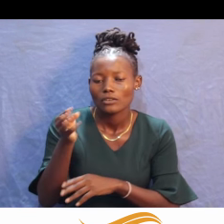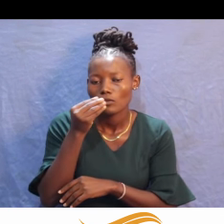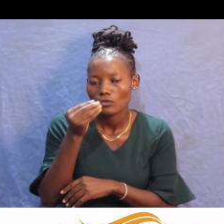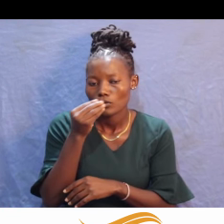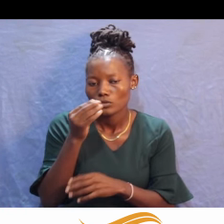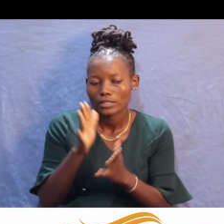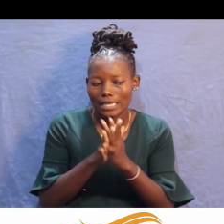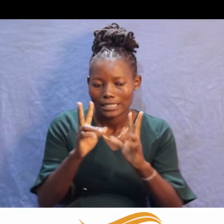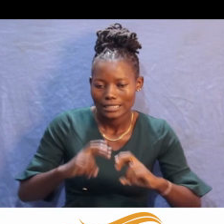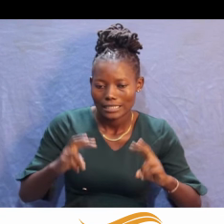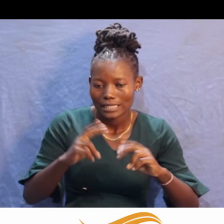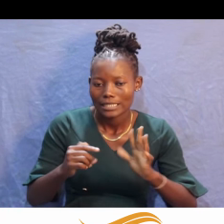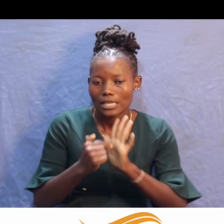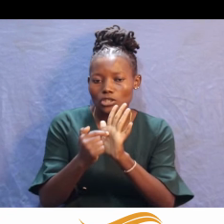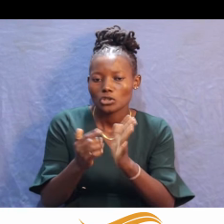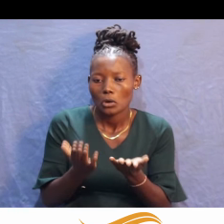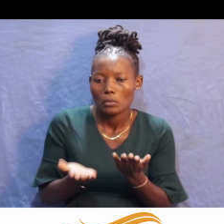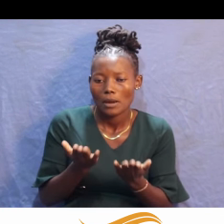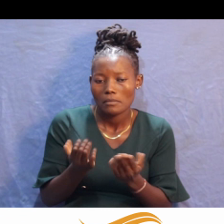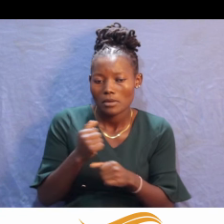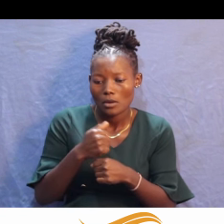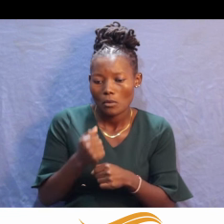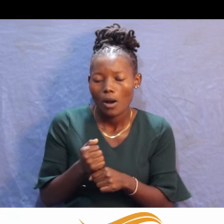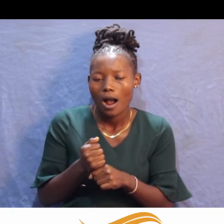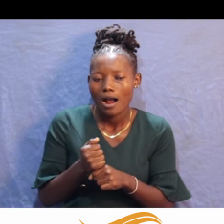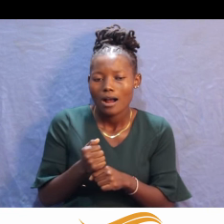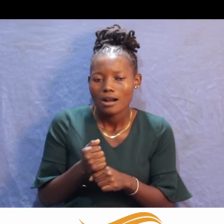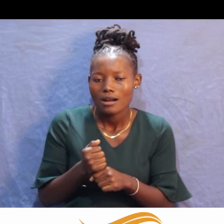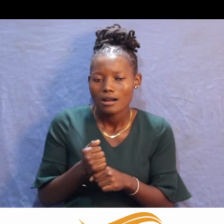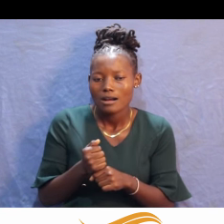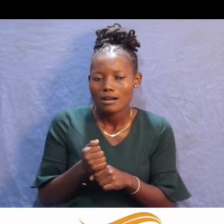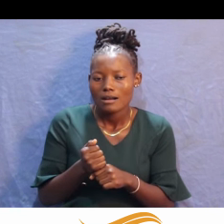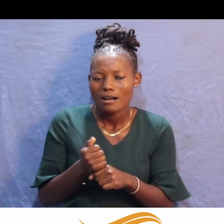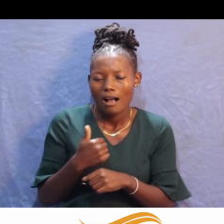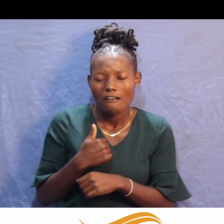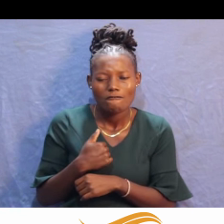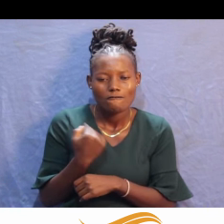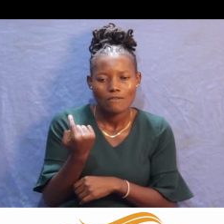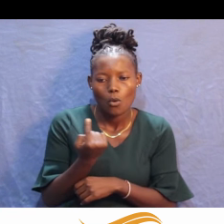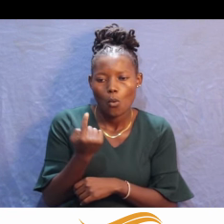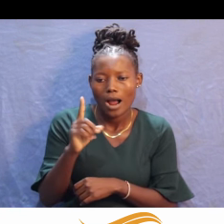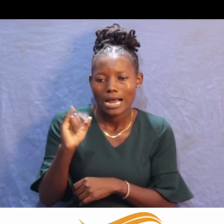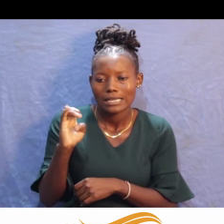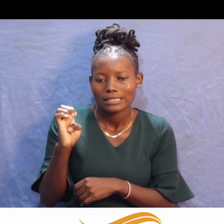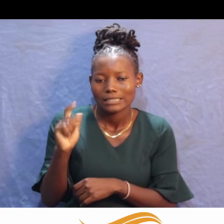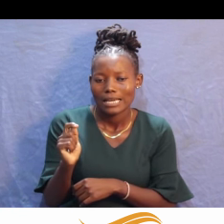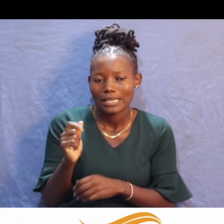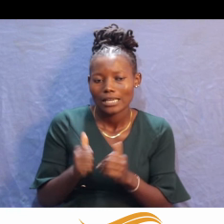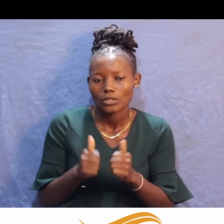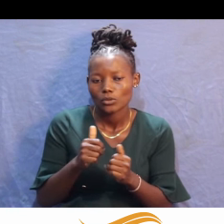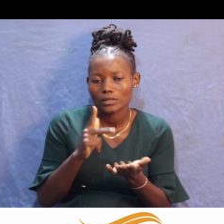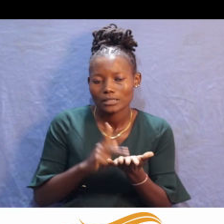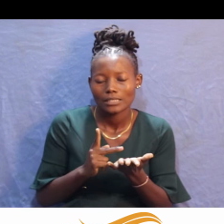that they may work temporarily, but there's no one diet that works in the long run and keeps